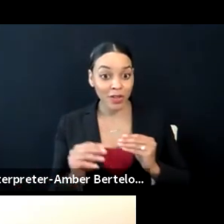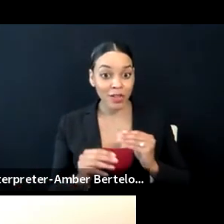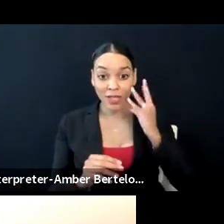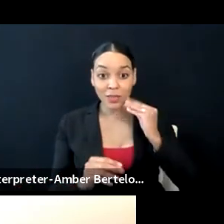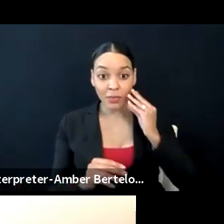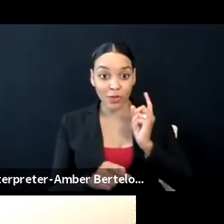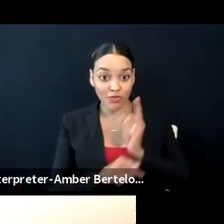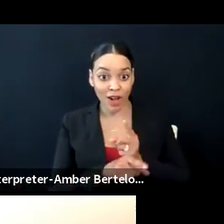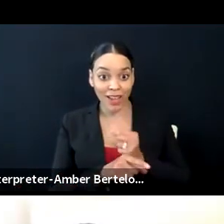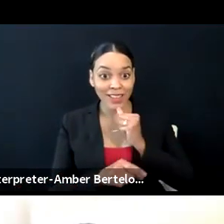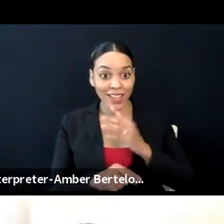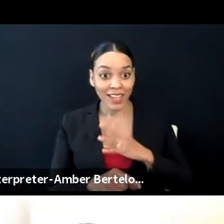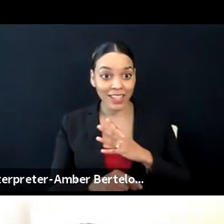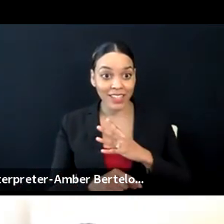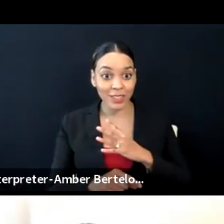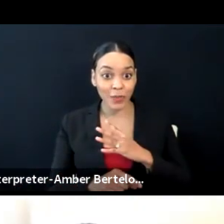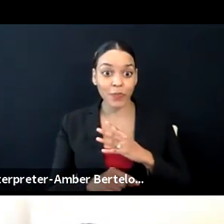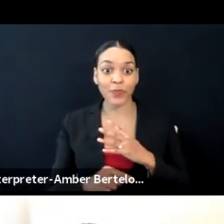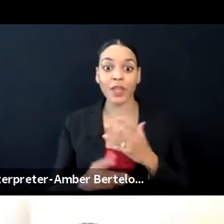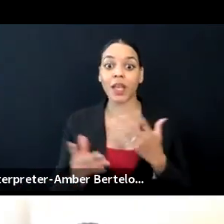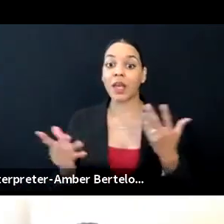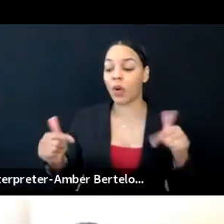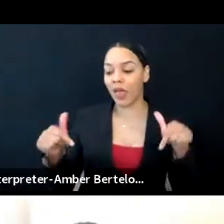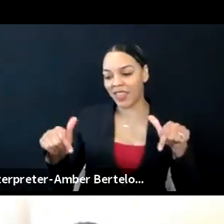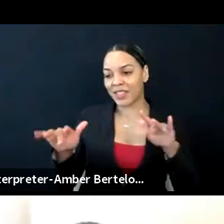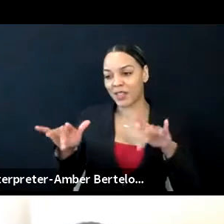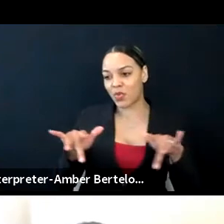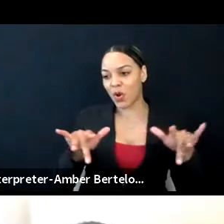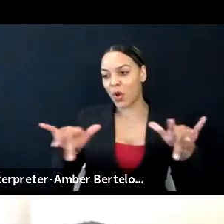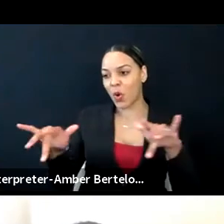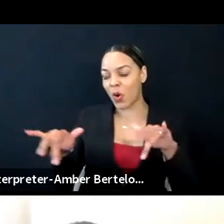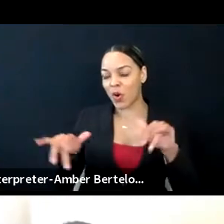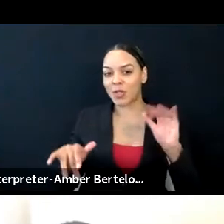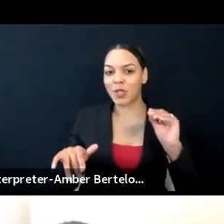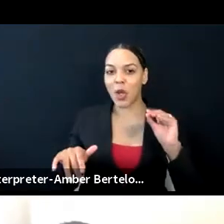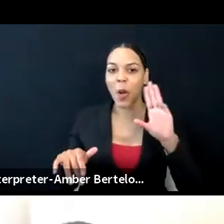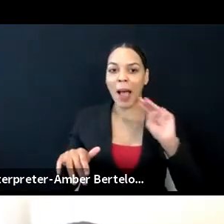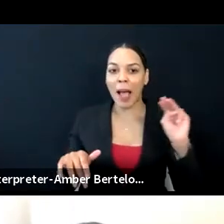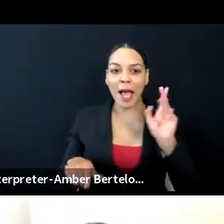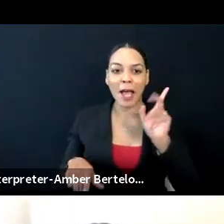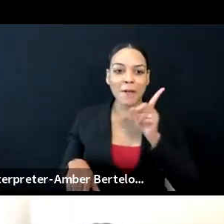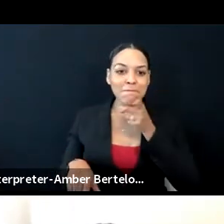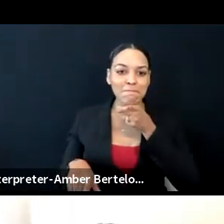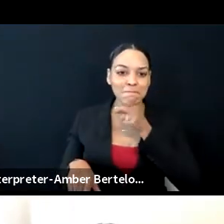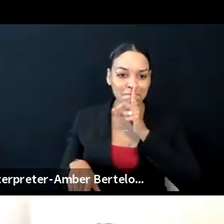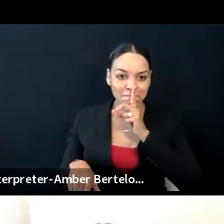This is being recorded, so. It's being recorded.